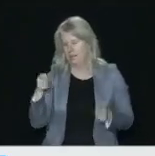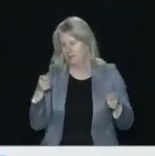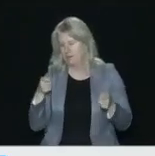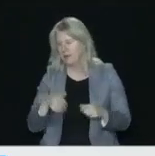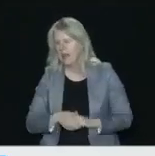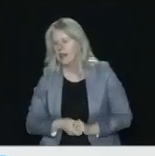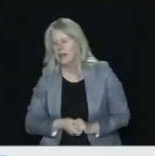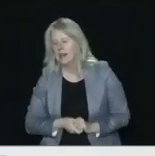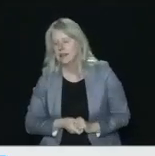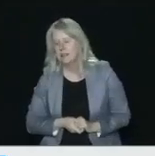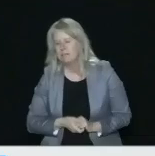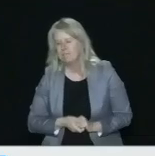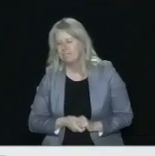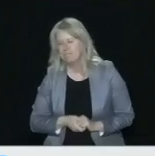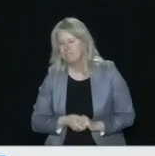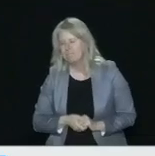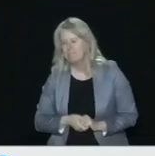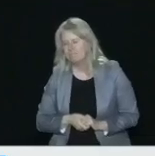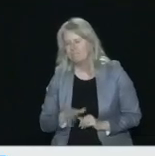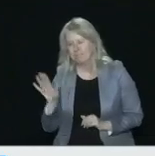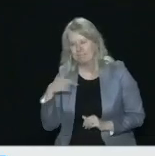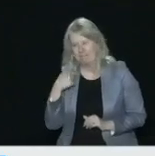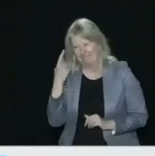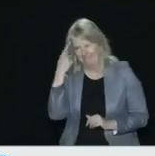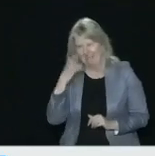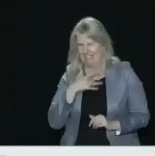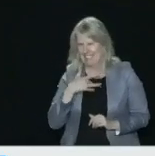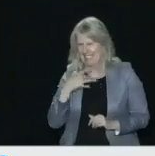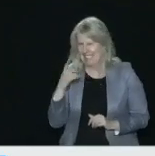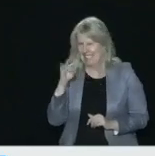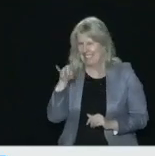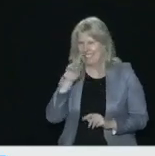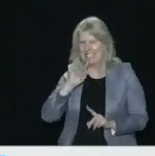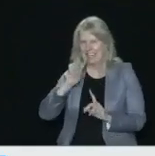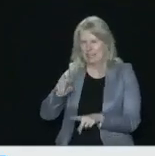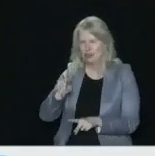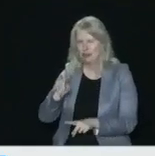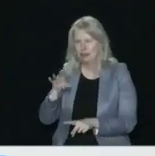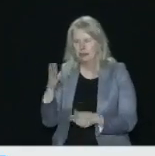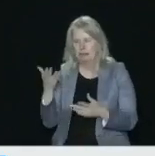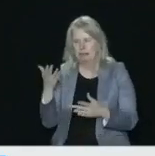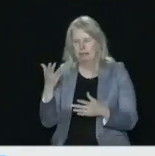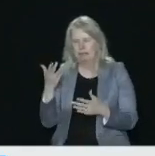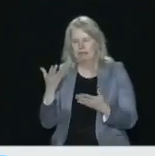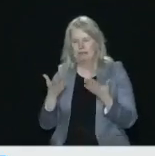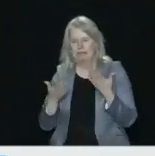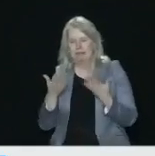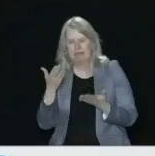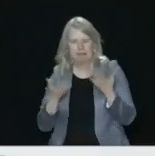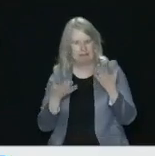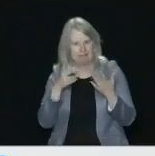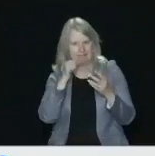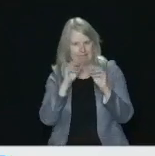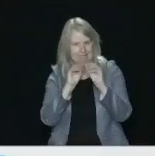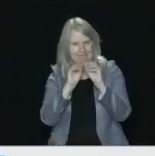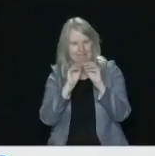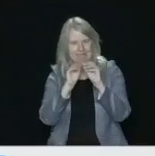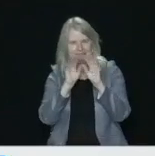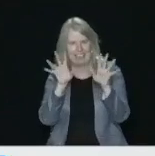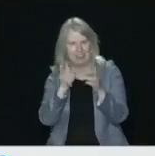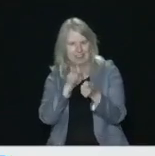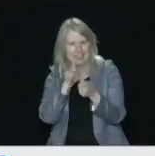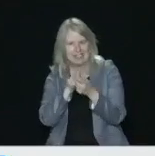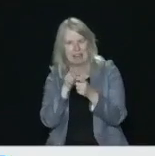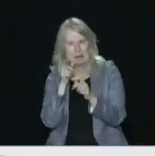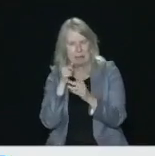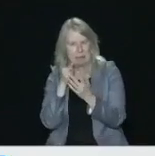on the issue. I would say this is a long-standing issue of reporting mortality as well in more real time. We've